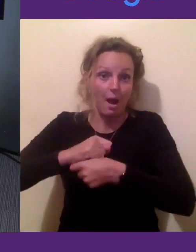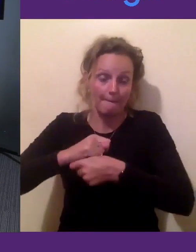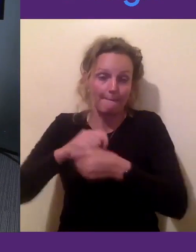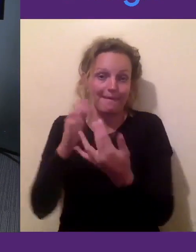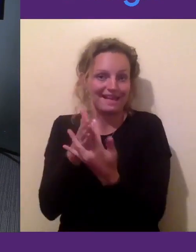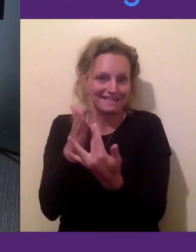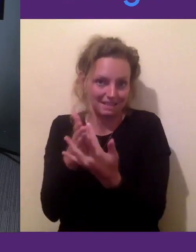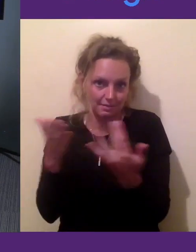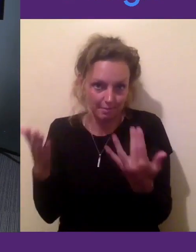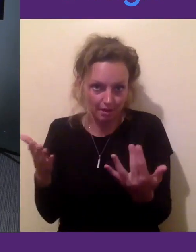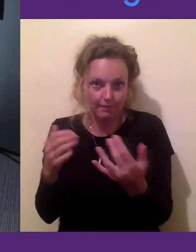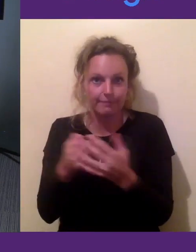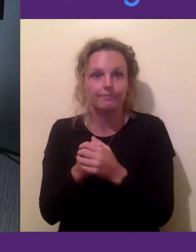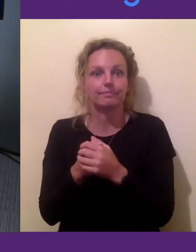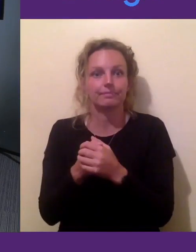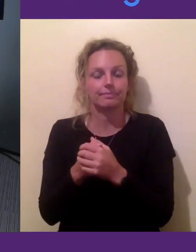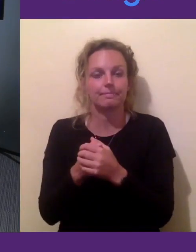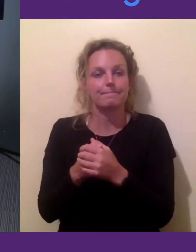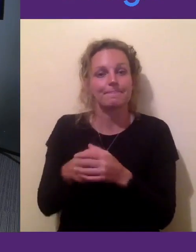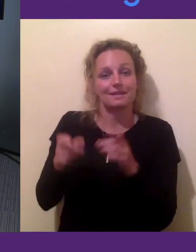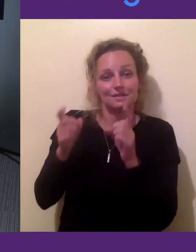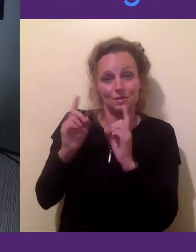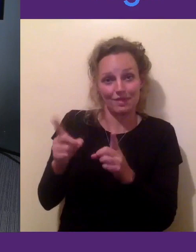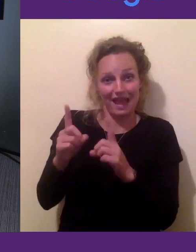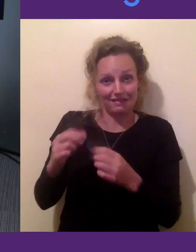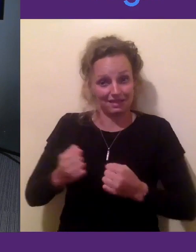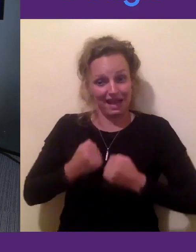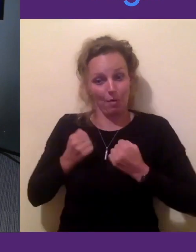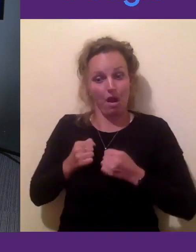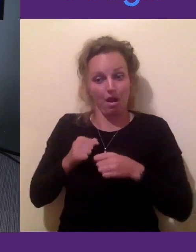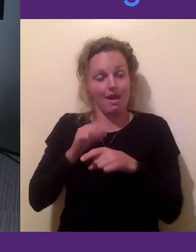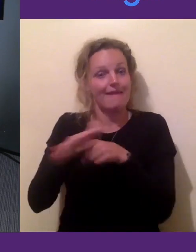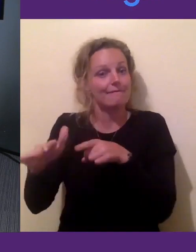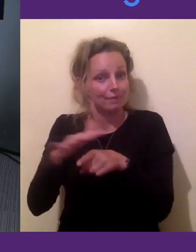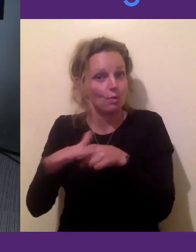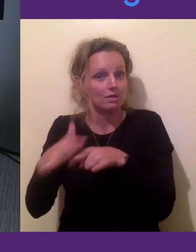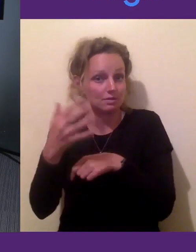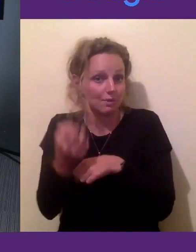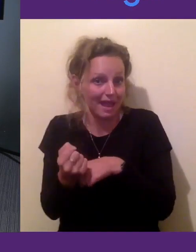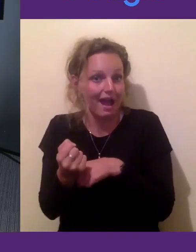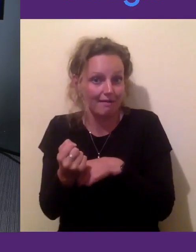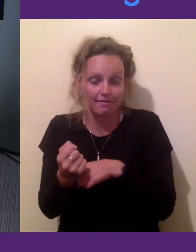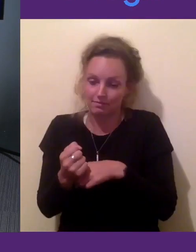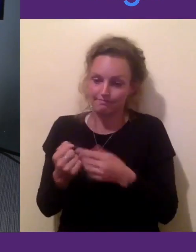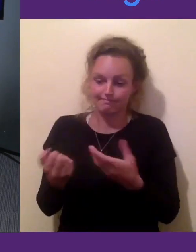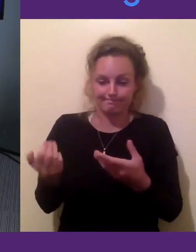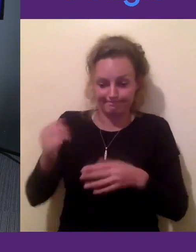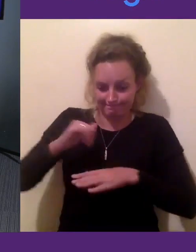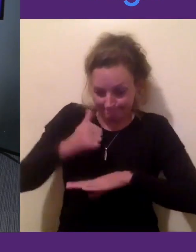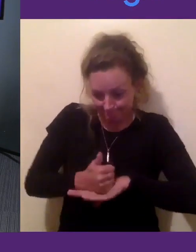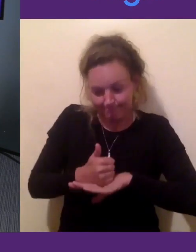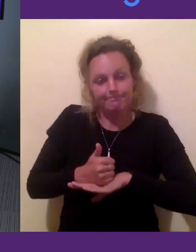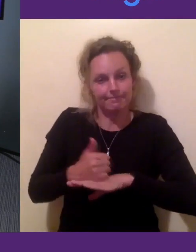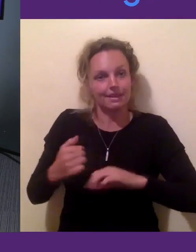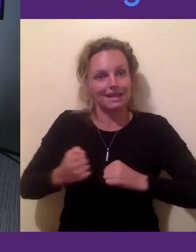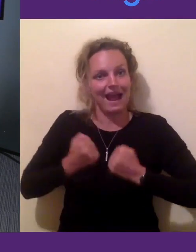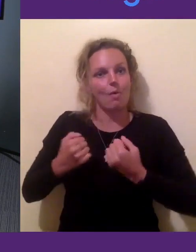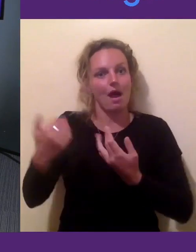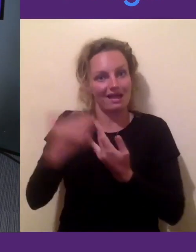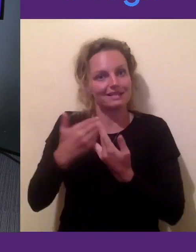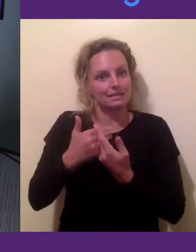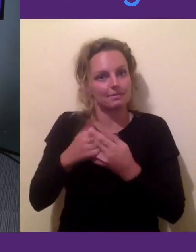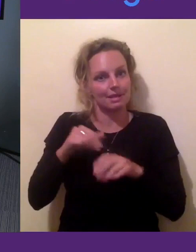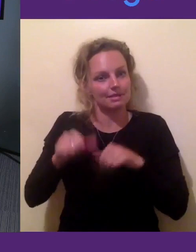is the part of the influence that we have embedded in our accessibility program. Yeah, and thank you for that. I'm